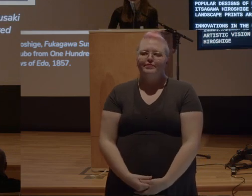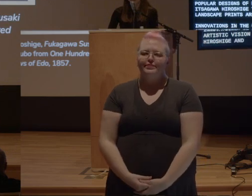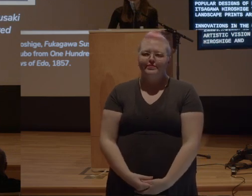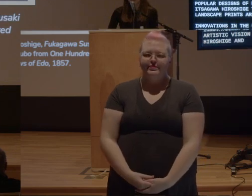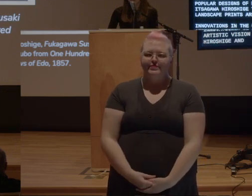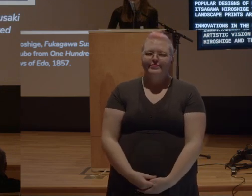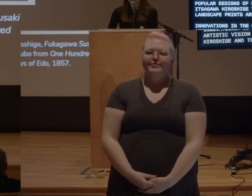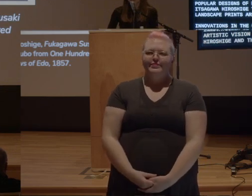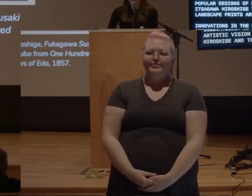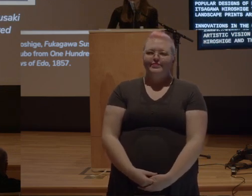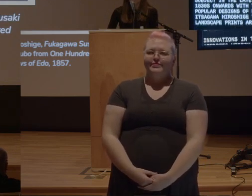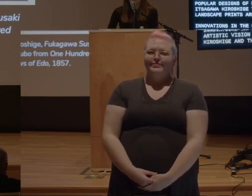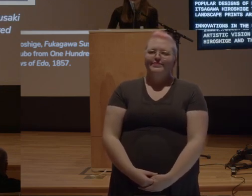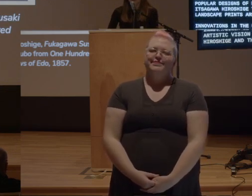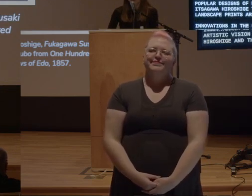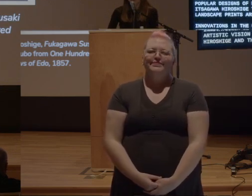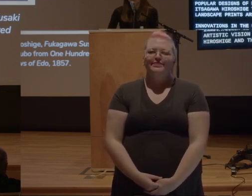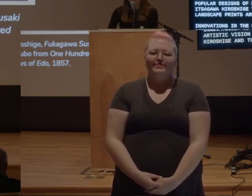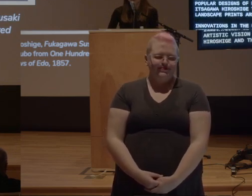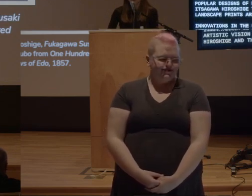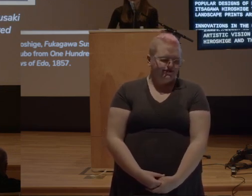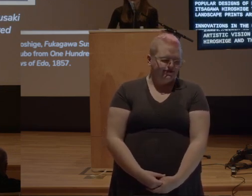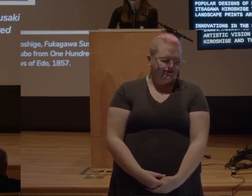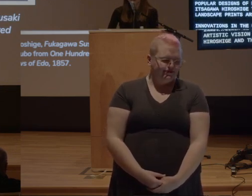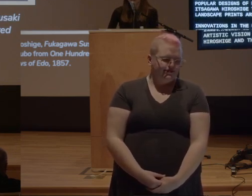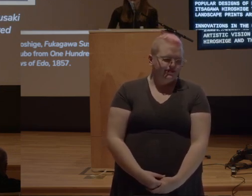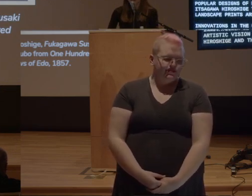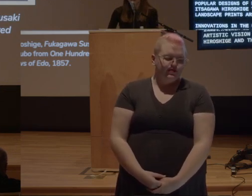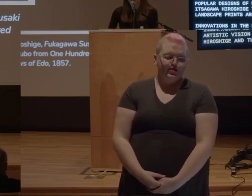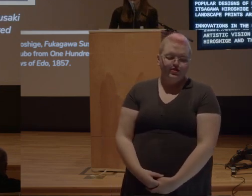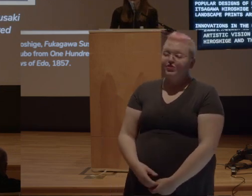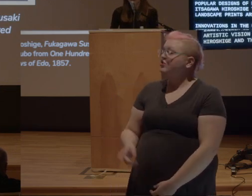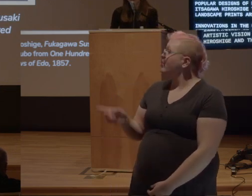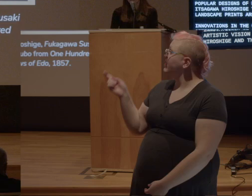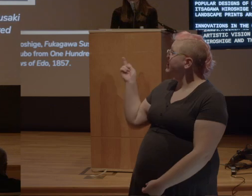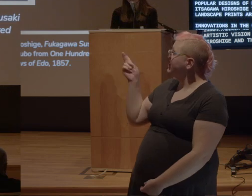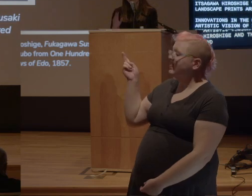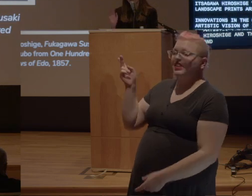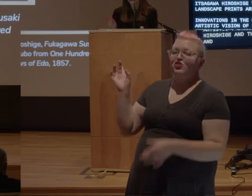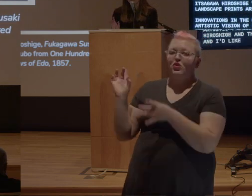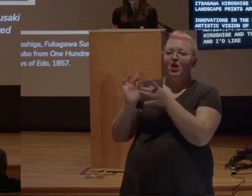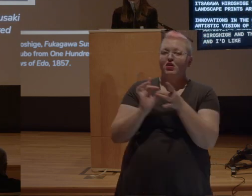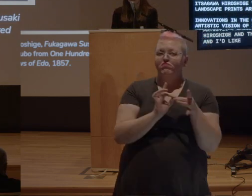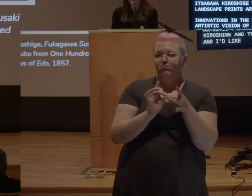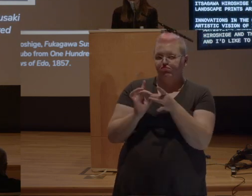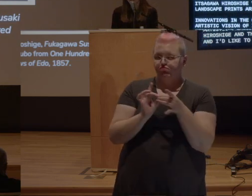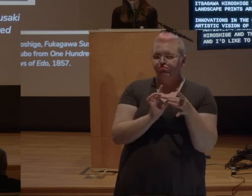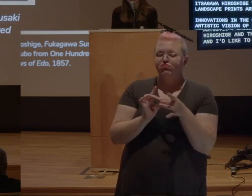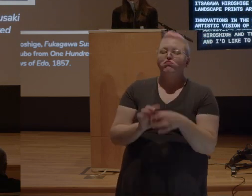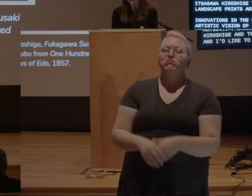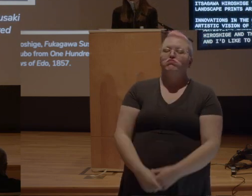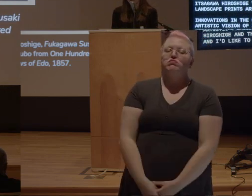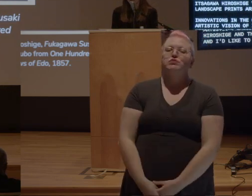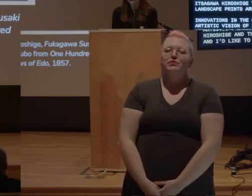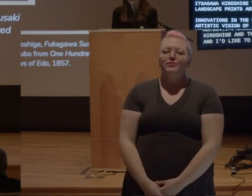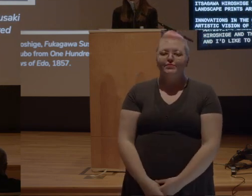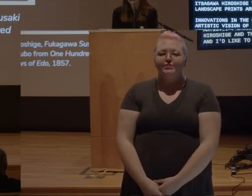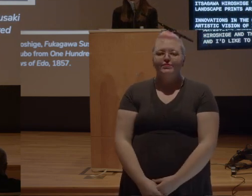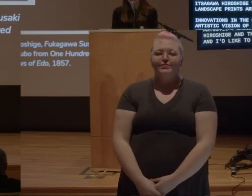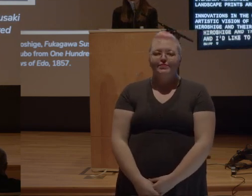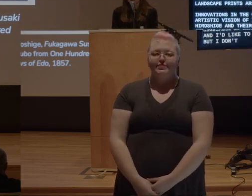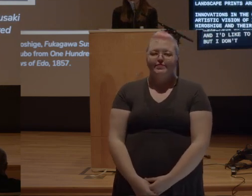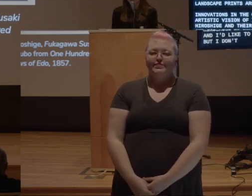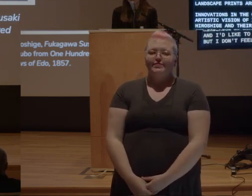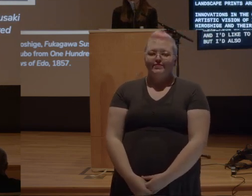publishers. These issues are interrelated, and I'd like to touch them upon all of them today, but I'd also like to